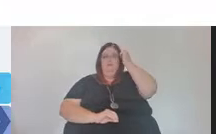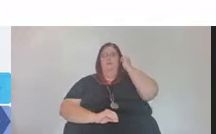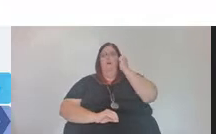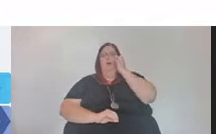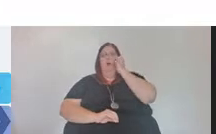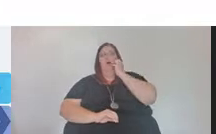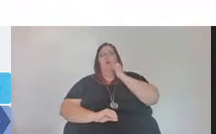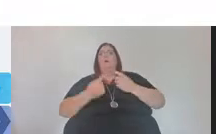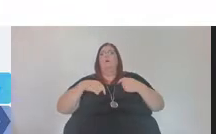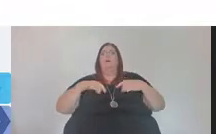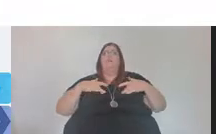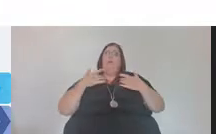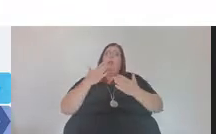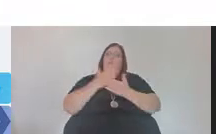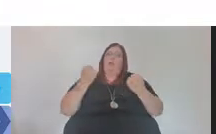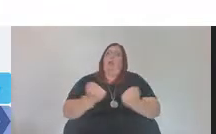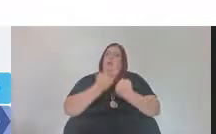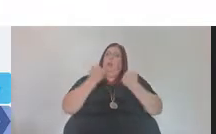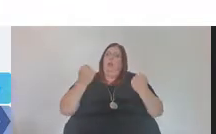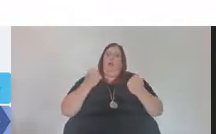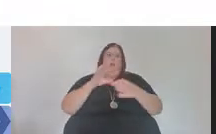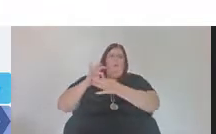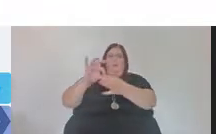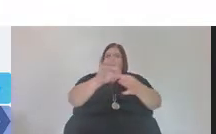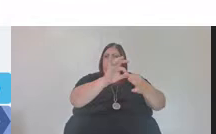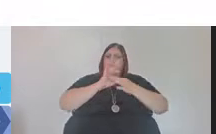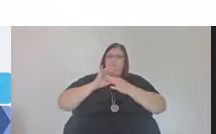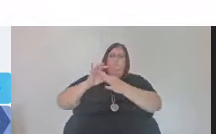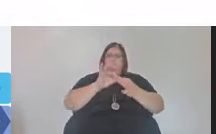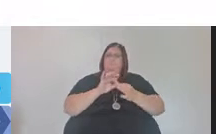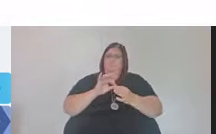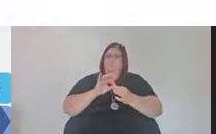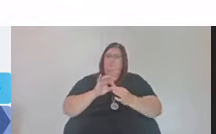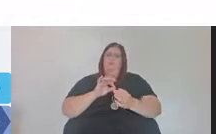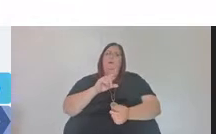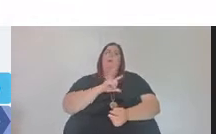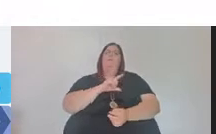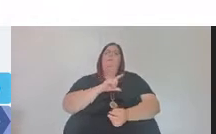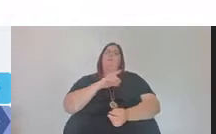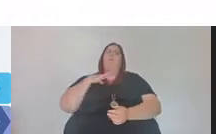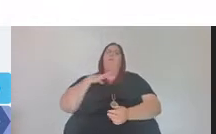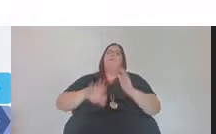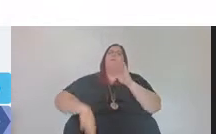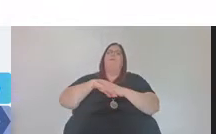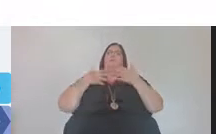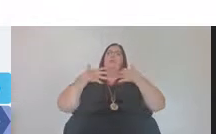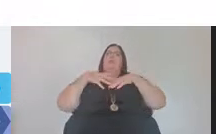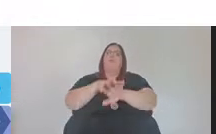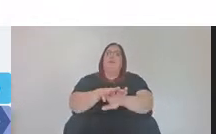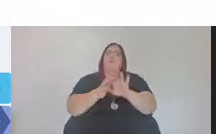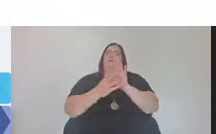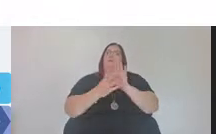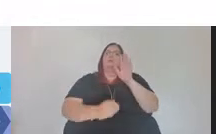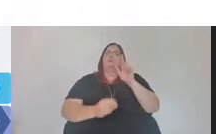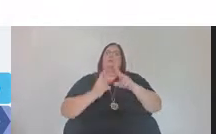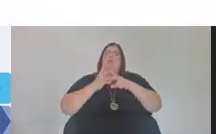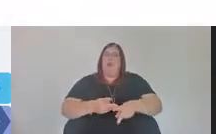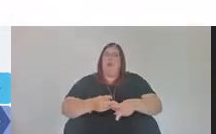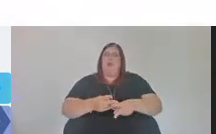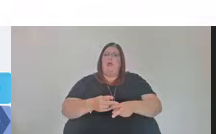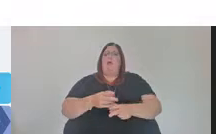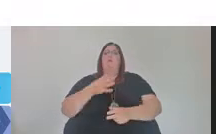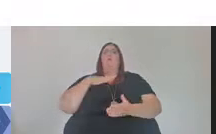We feel a really strong sense of shared purpose, and that is to develop truly integrated models of care, to bring renewed